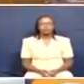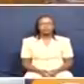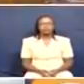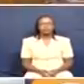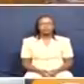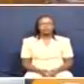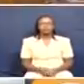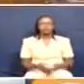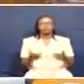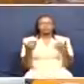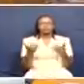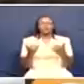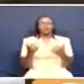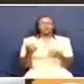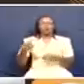Now